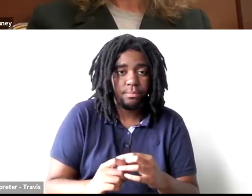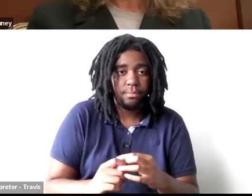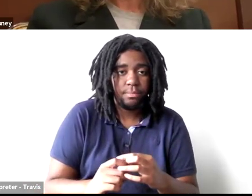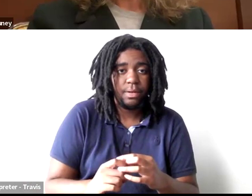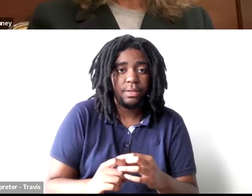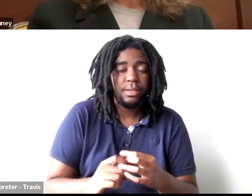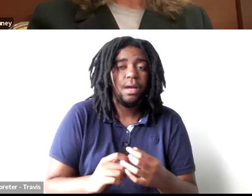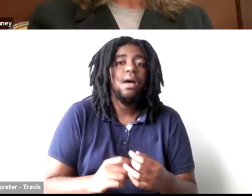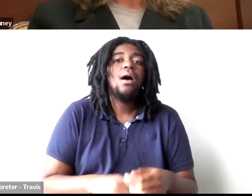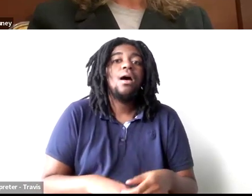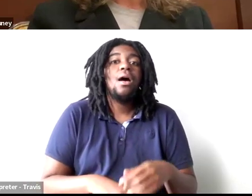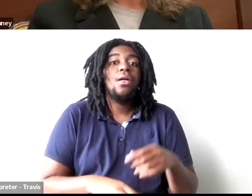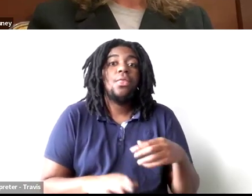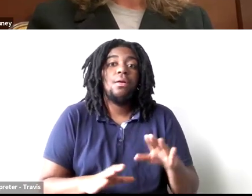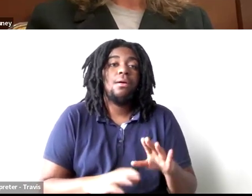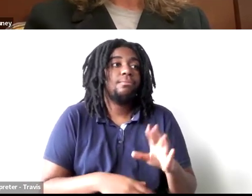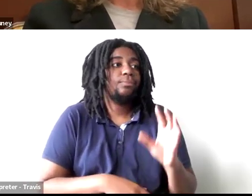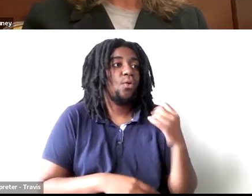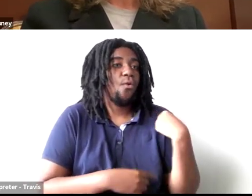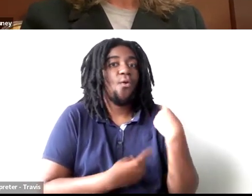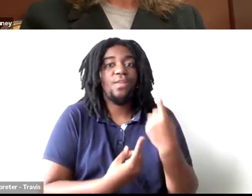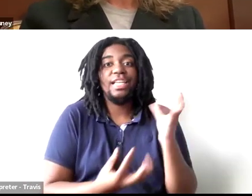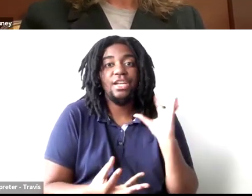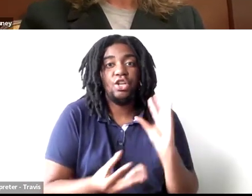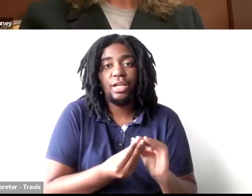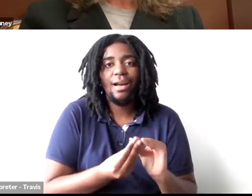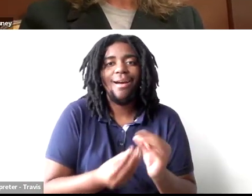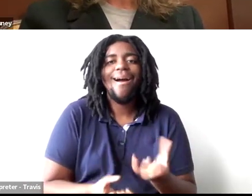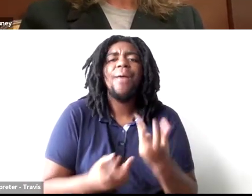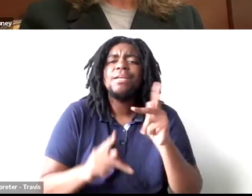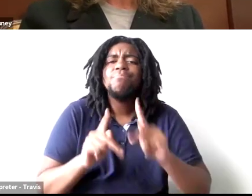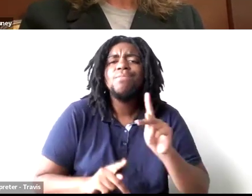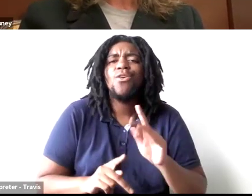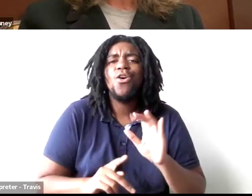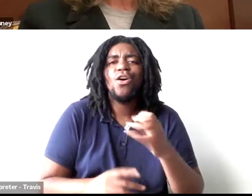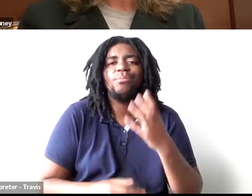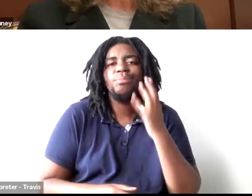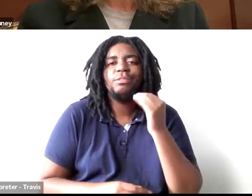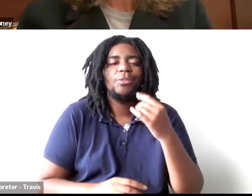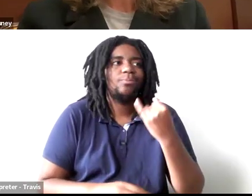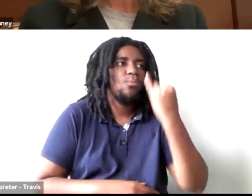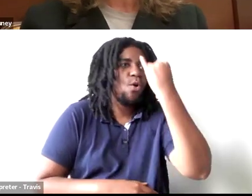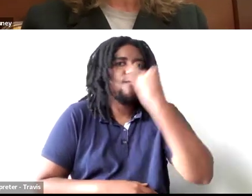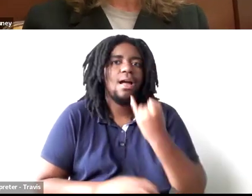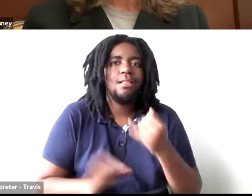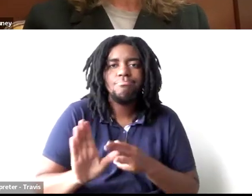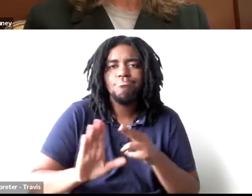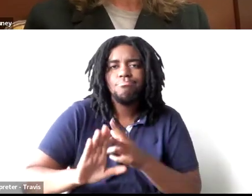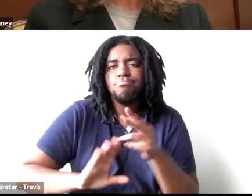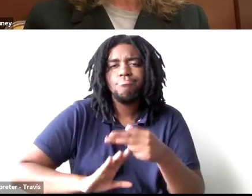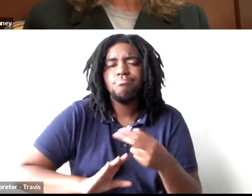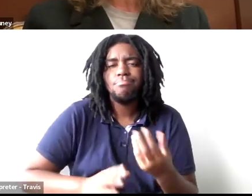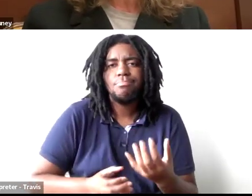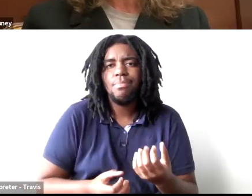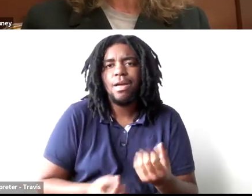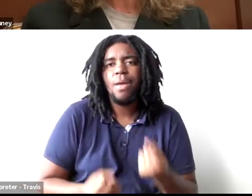over the years. And it was probably over 250,000. I have calculated that it could be up